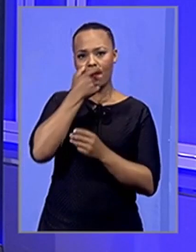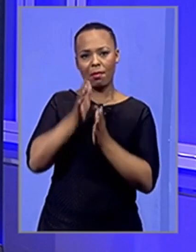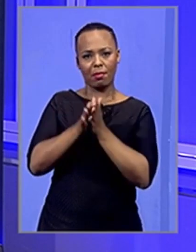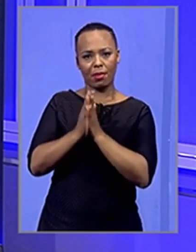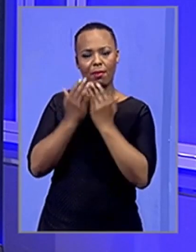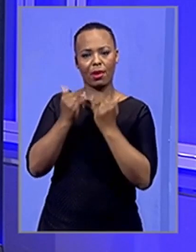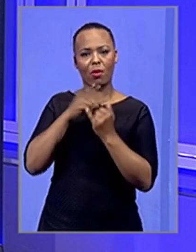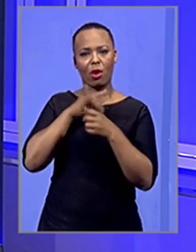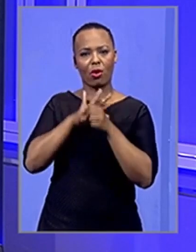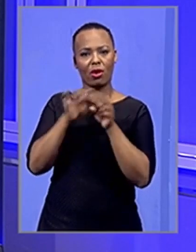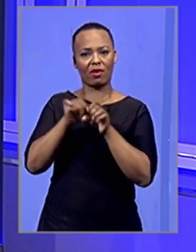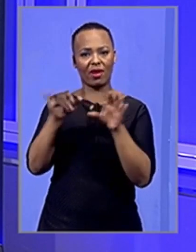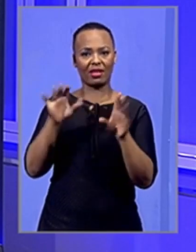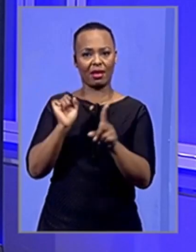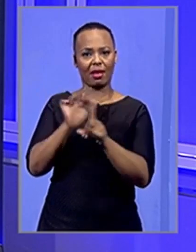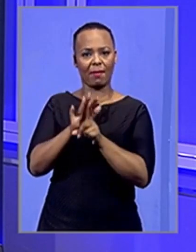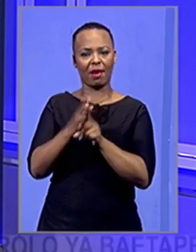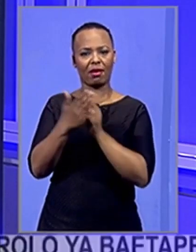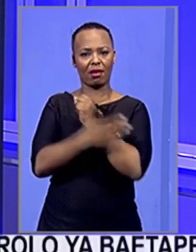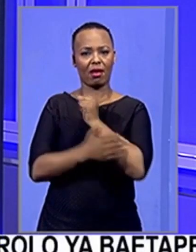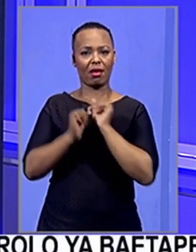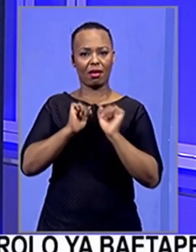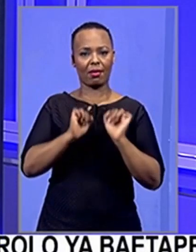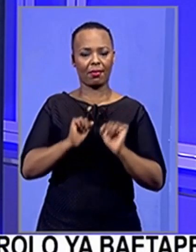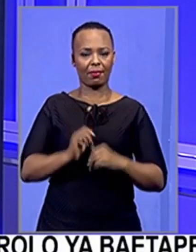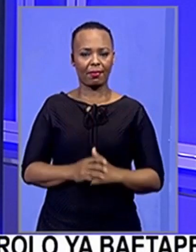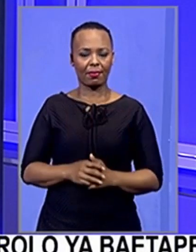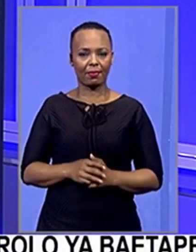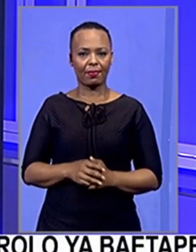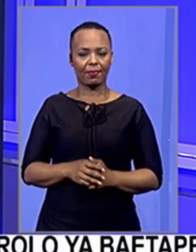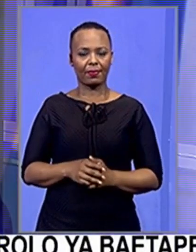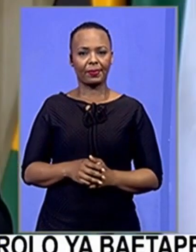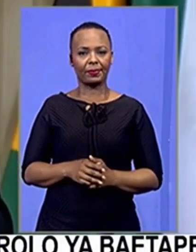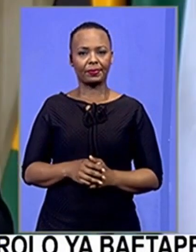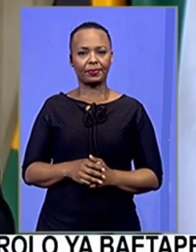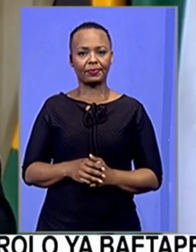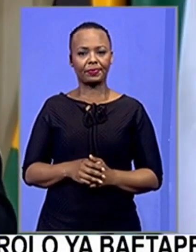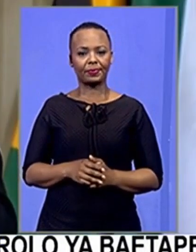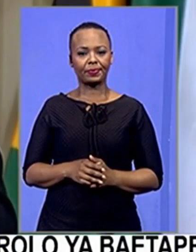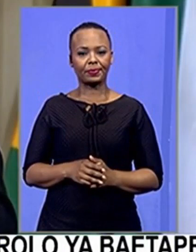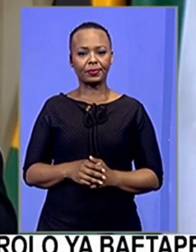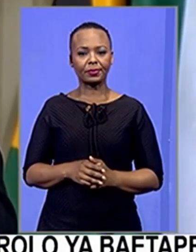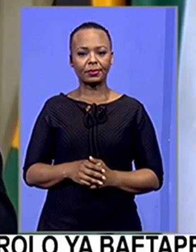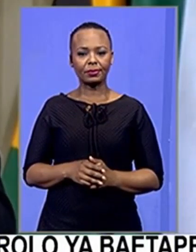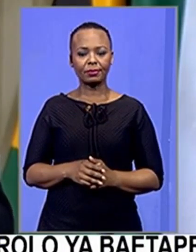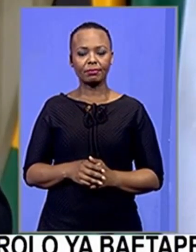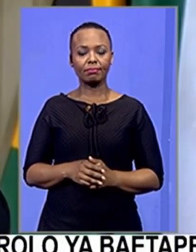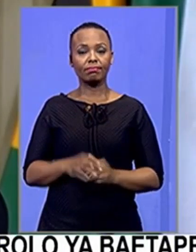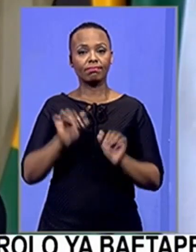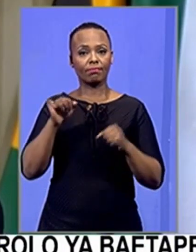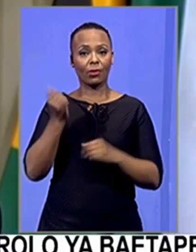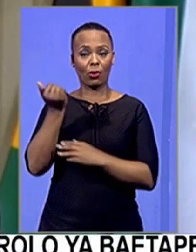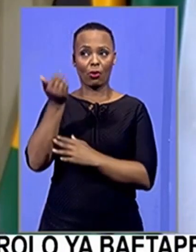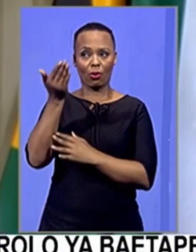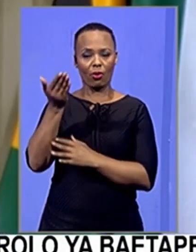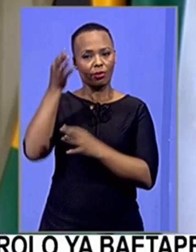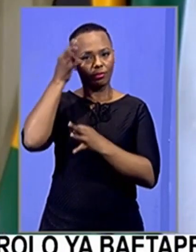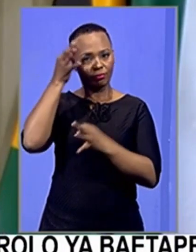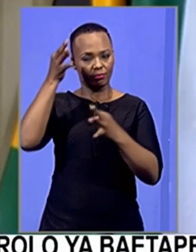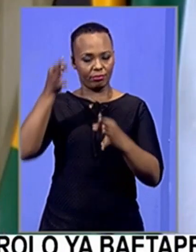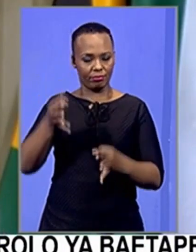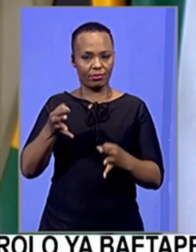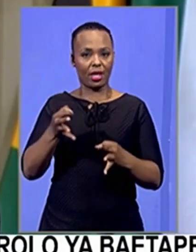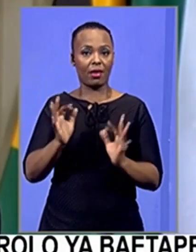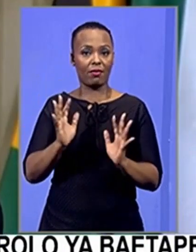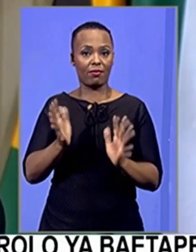latela mathata a bakilweng ke COVID-19. There is an offer that has been put on the